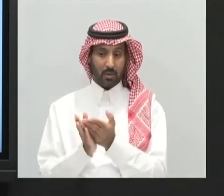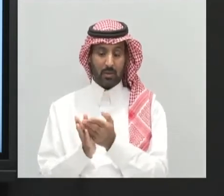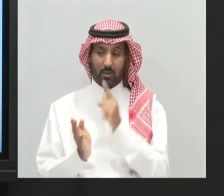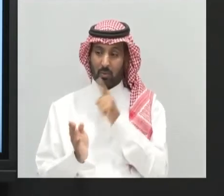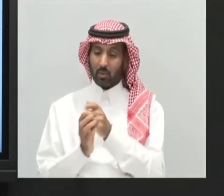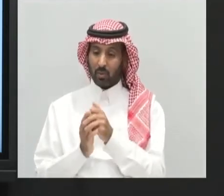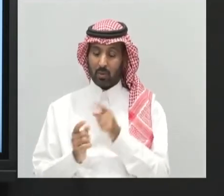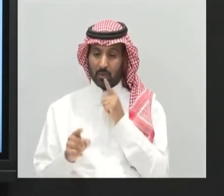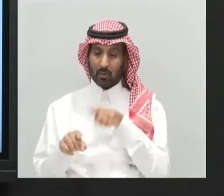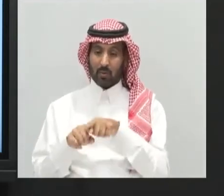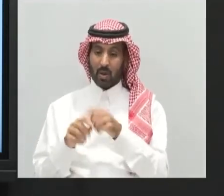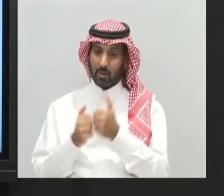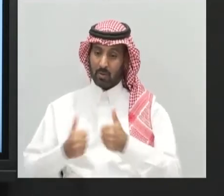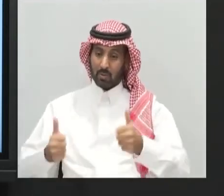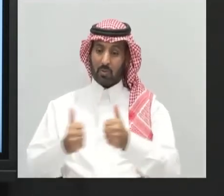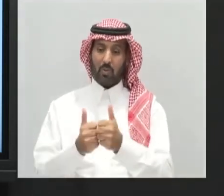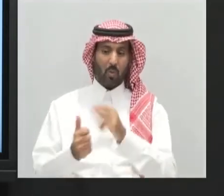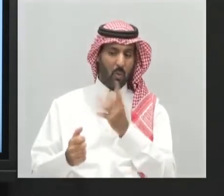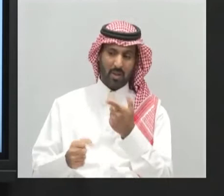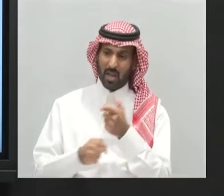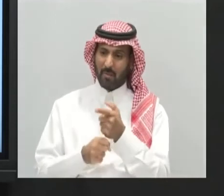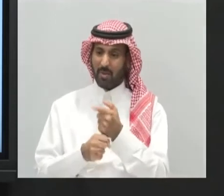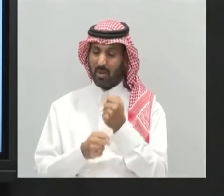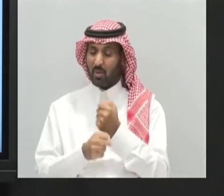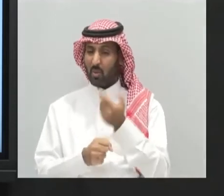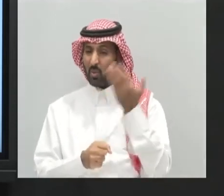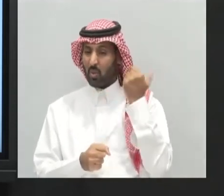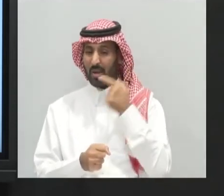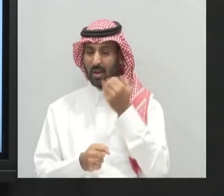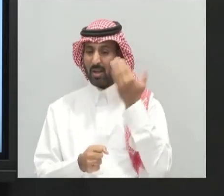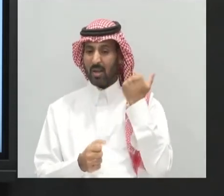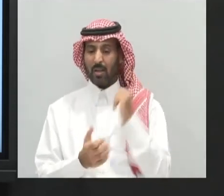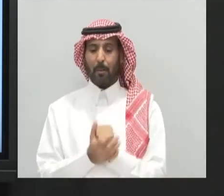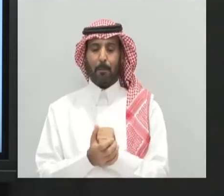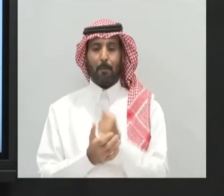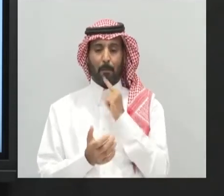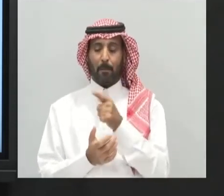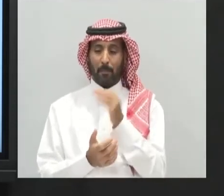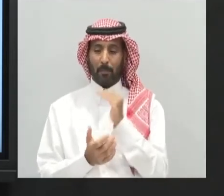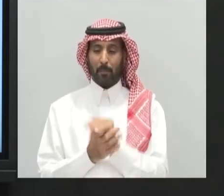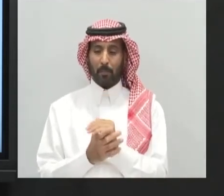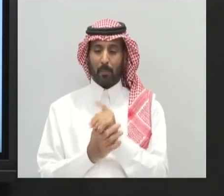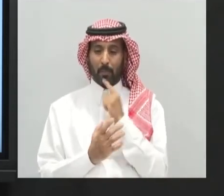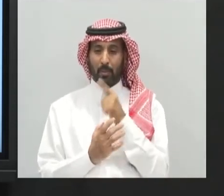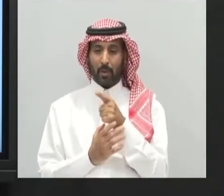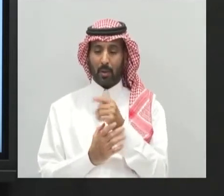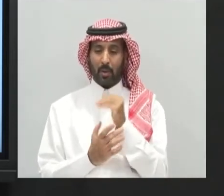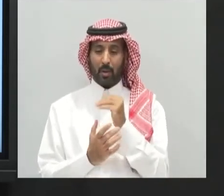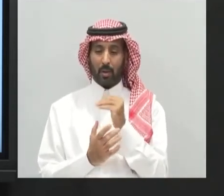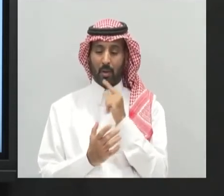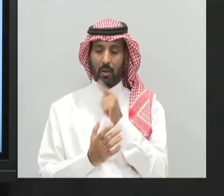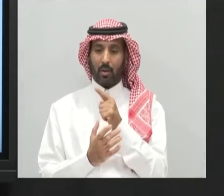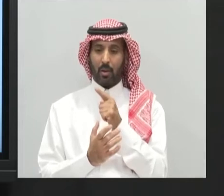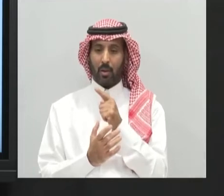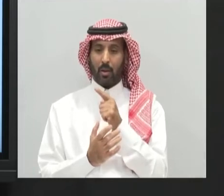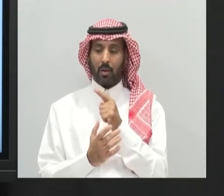your friends, or a family member, what happened to you last year? And when he responds, or when he answers by